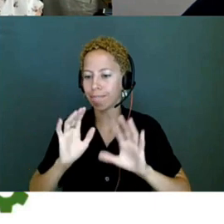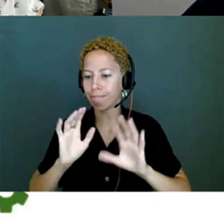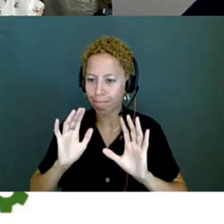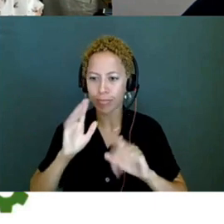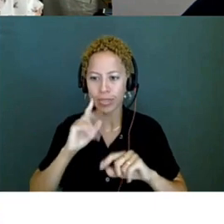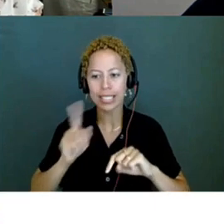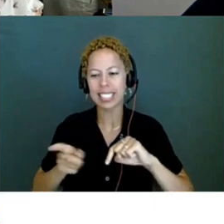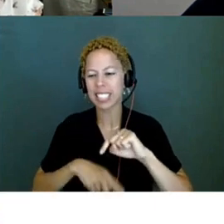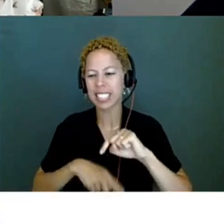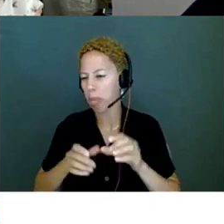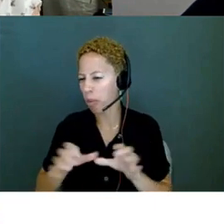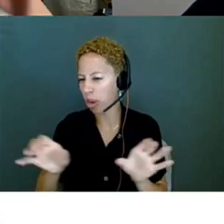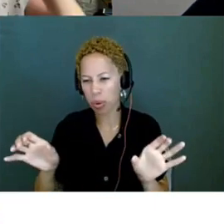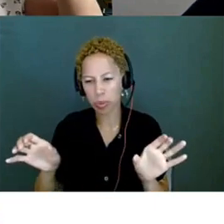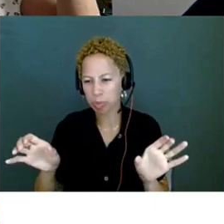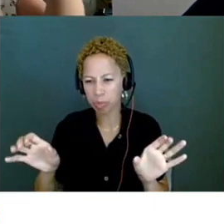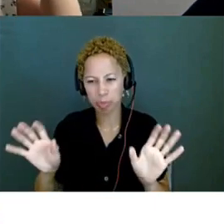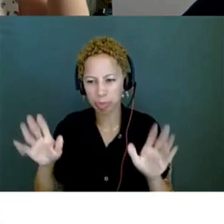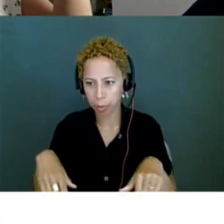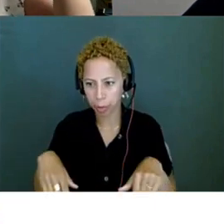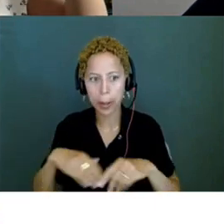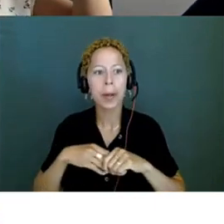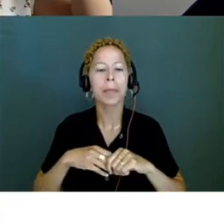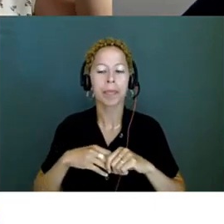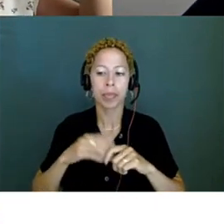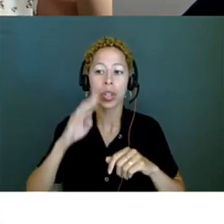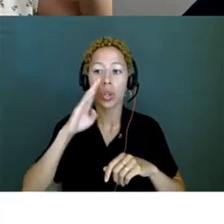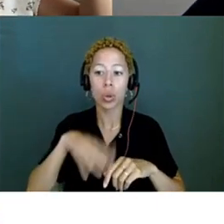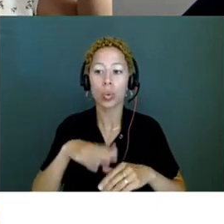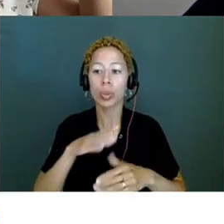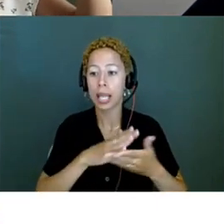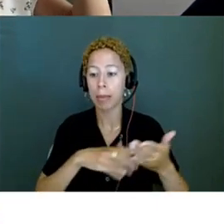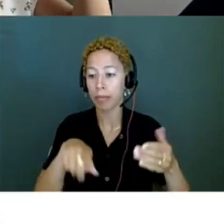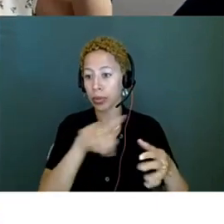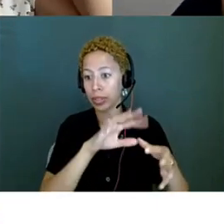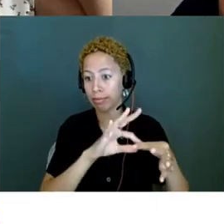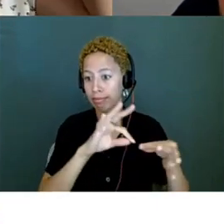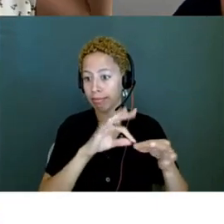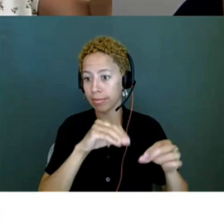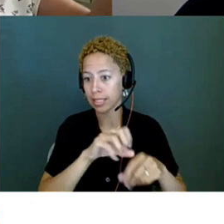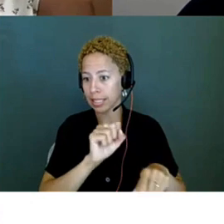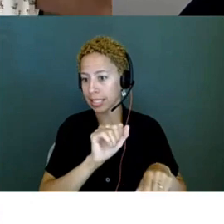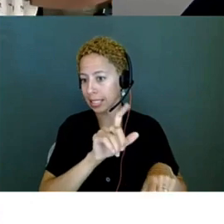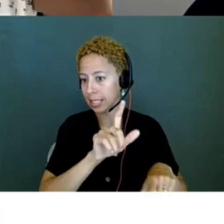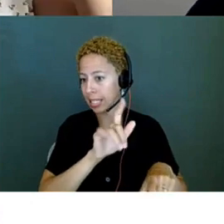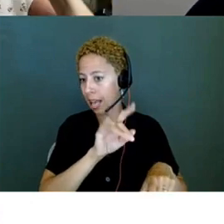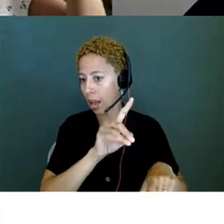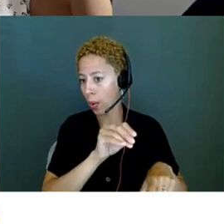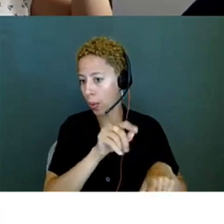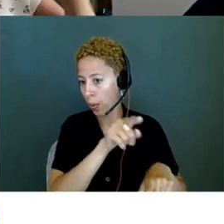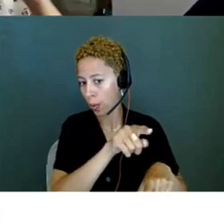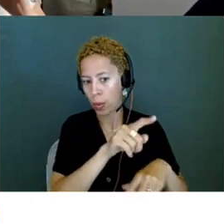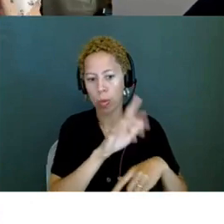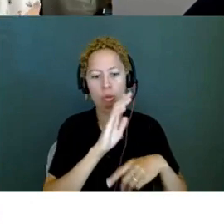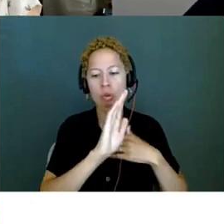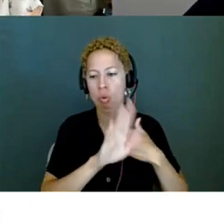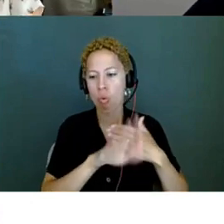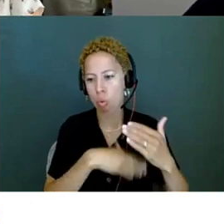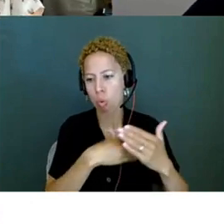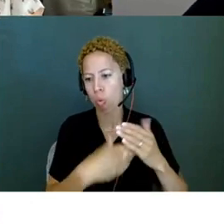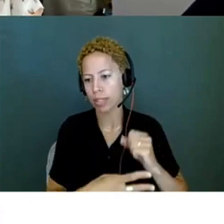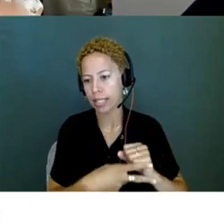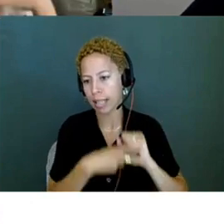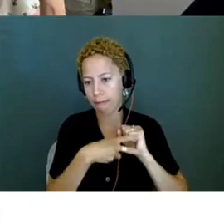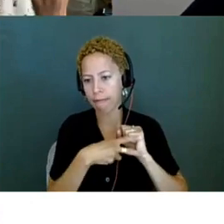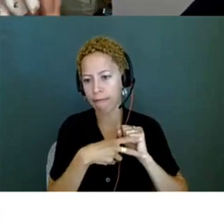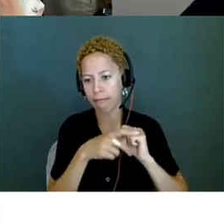skip the breakout rooms. And I know you're still coming in with some of the feedback in the Slido. We will have all that saved for you to take a